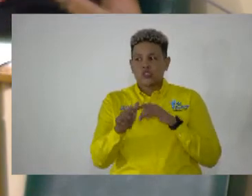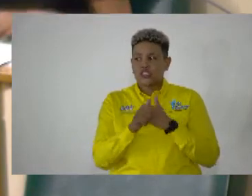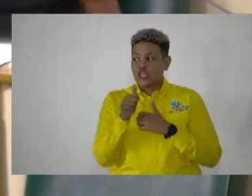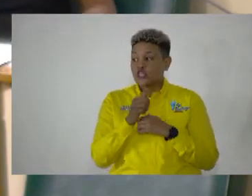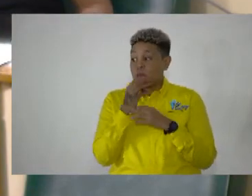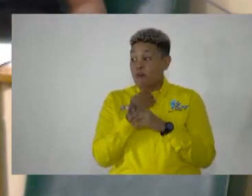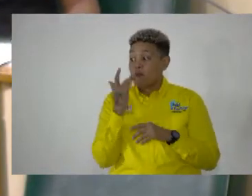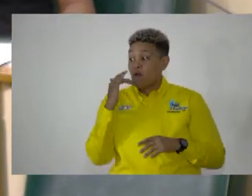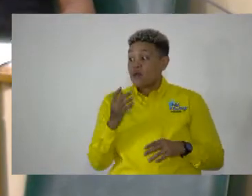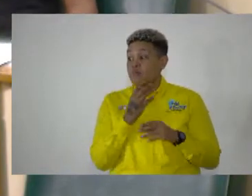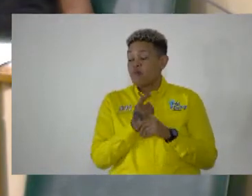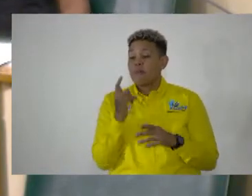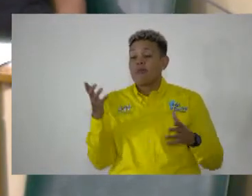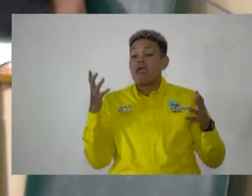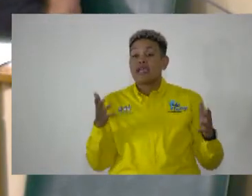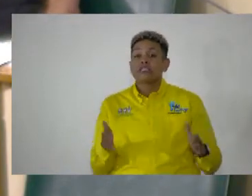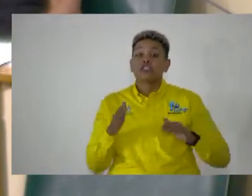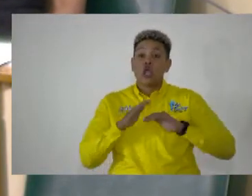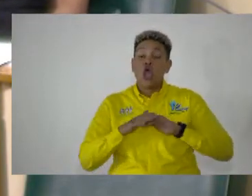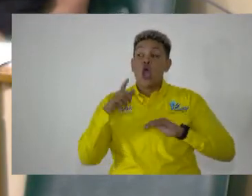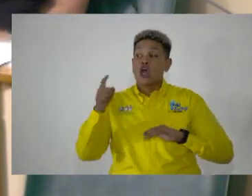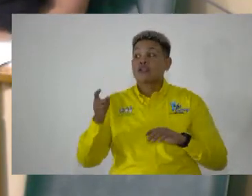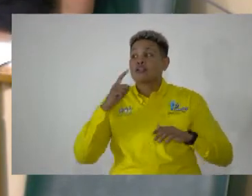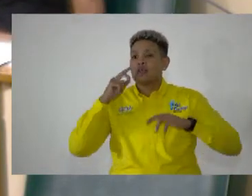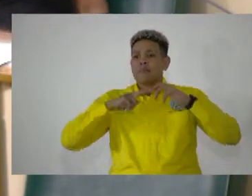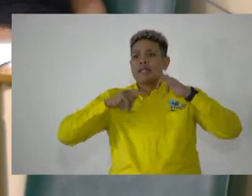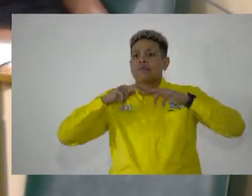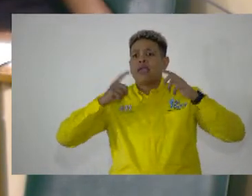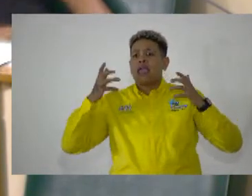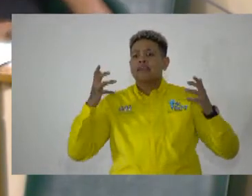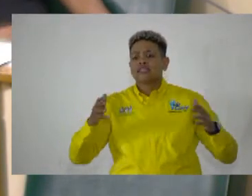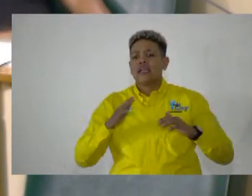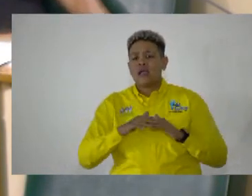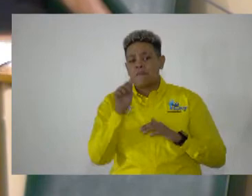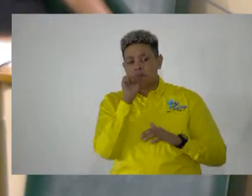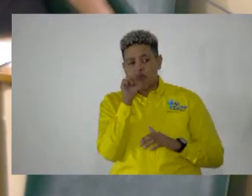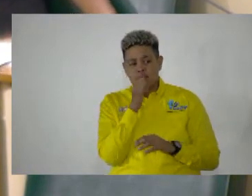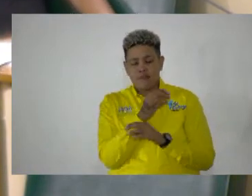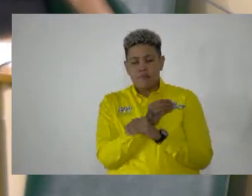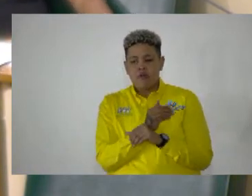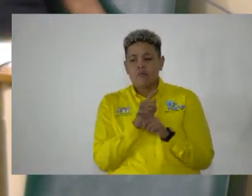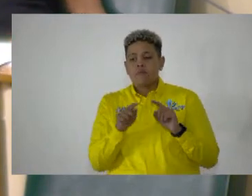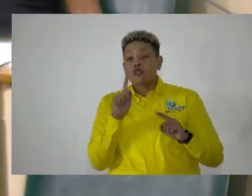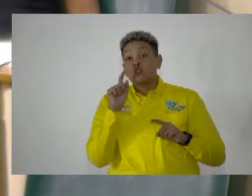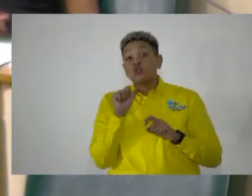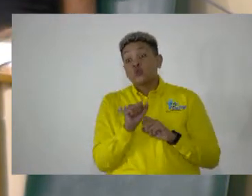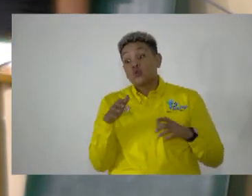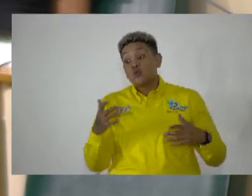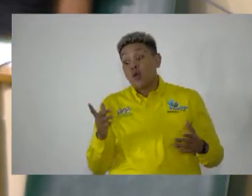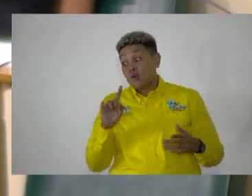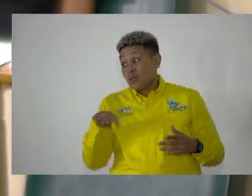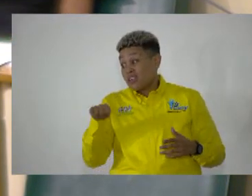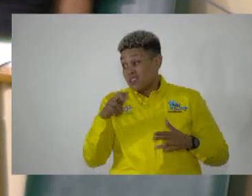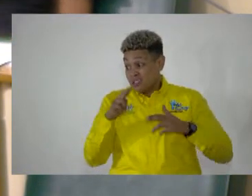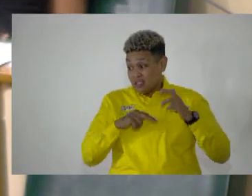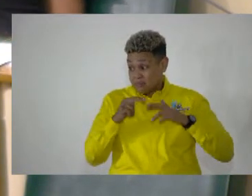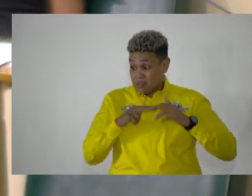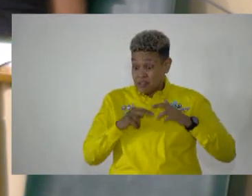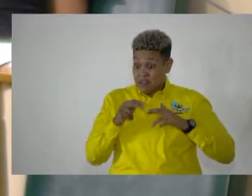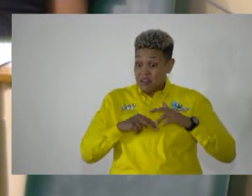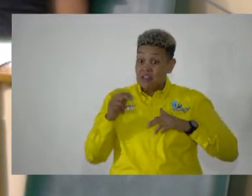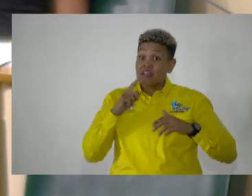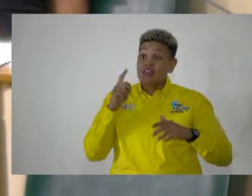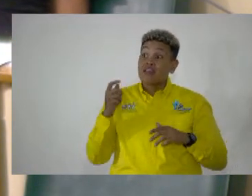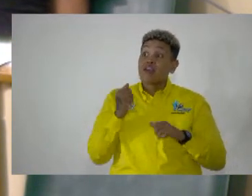the properties may exist on, the buildings may exist on private property, but the truth is where these buildings form